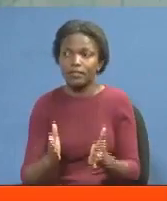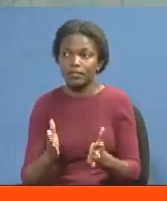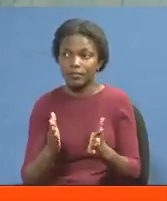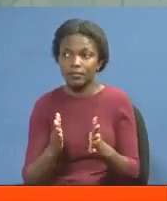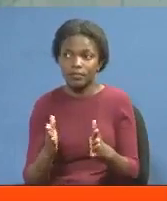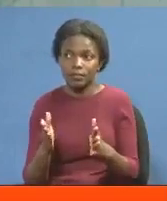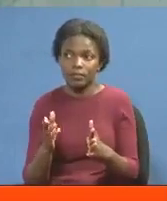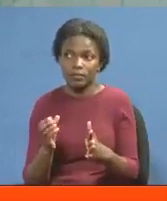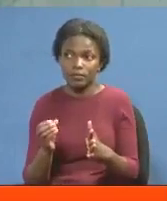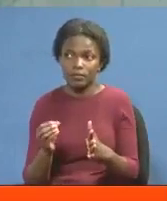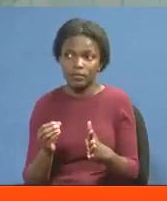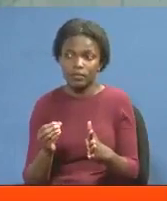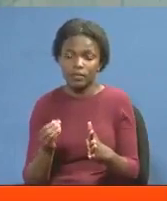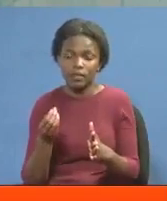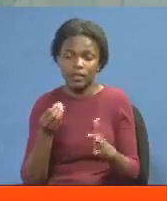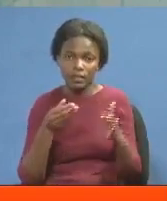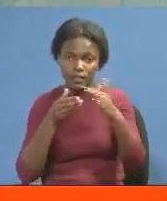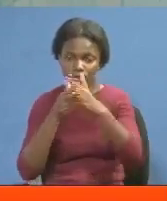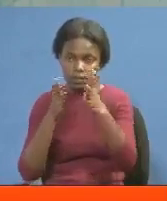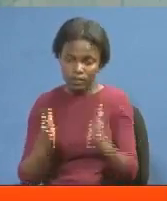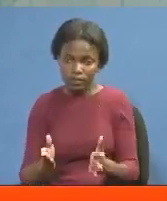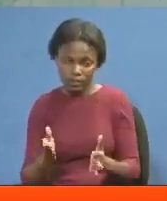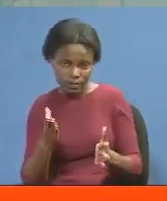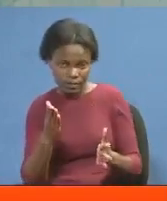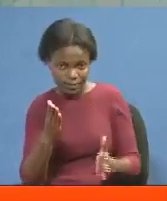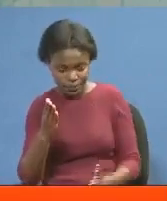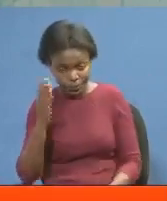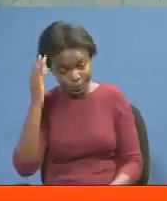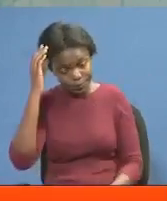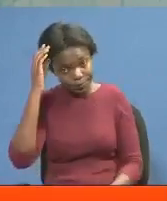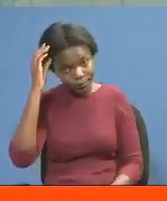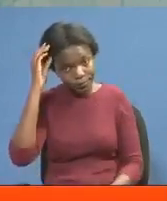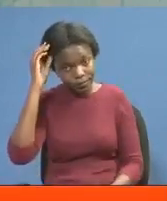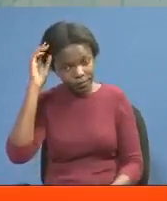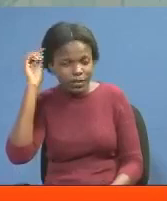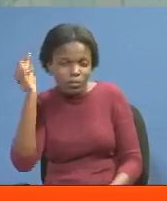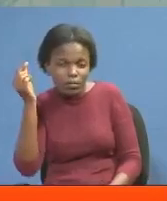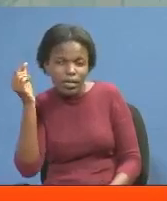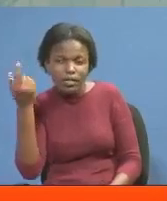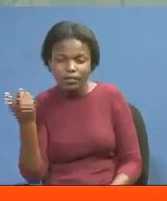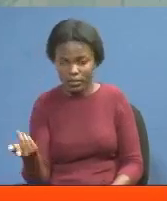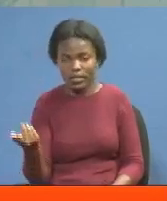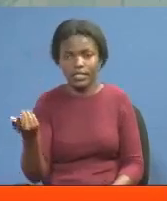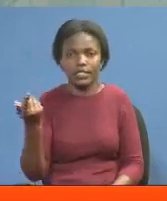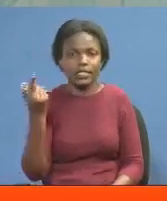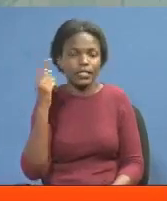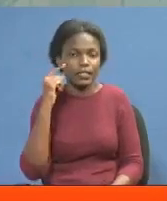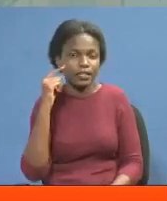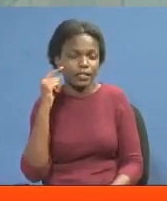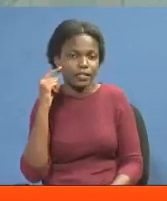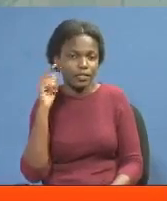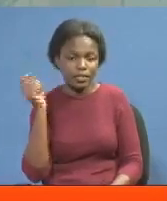I mean our and theirs, Kenyan leaders and Somali leaders, have failed